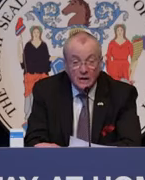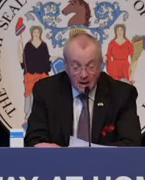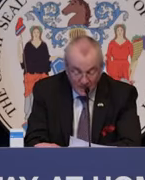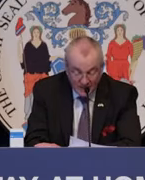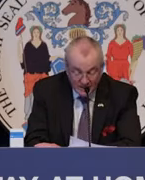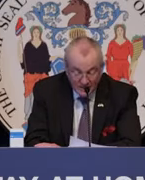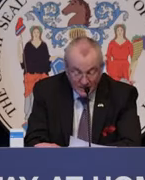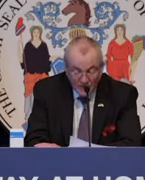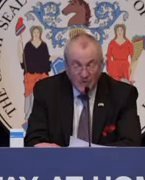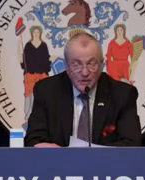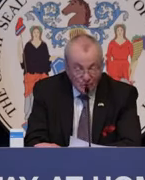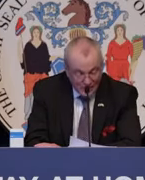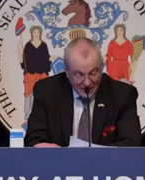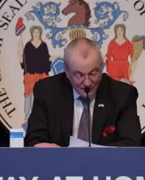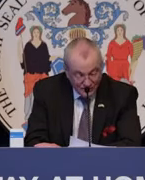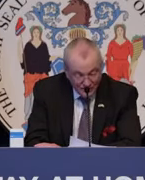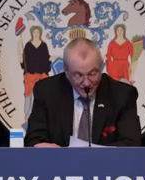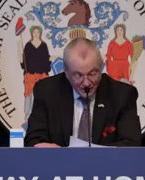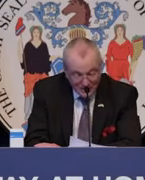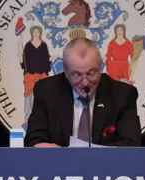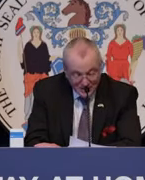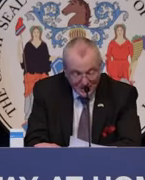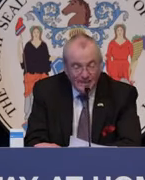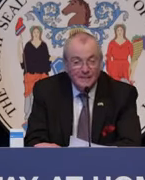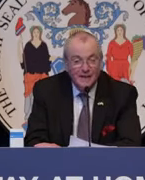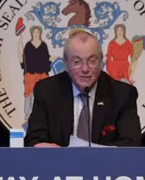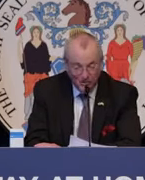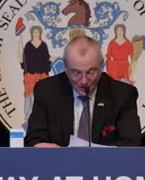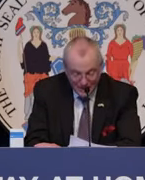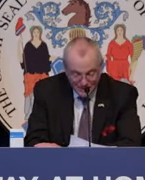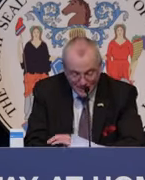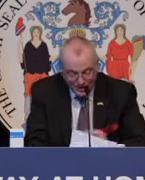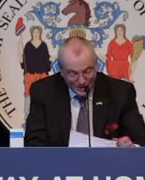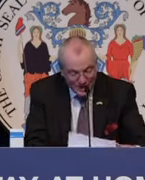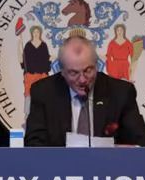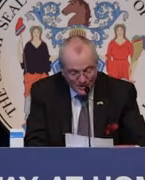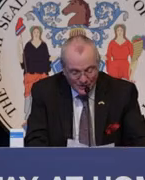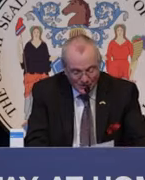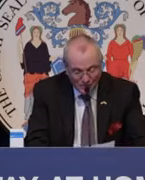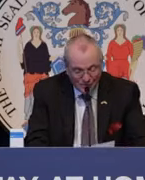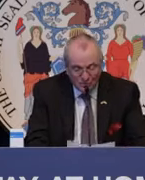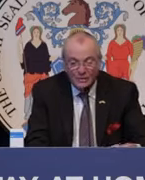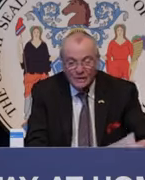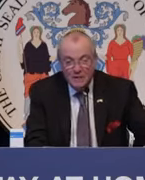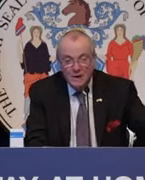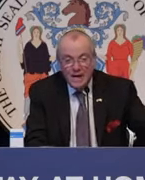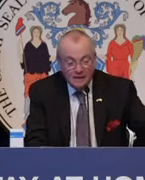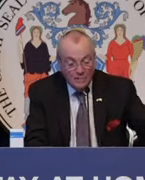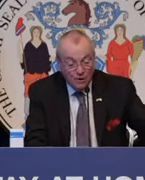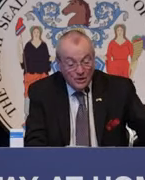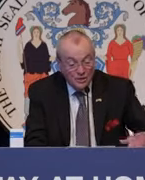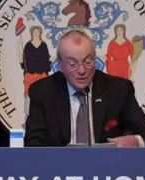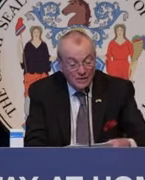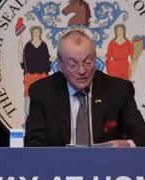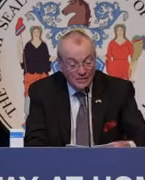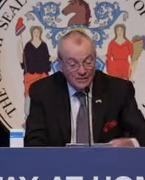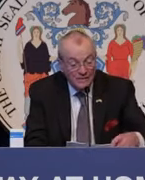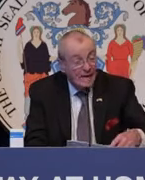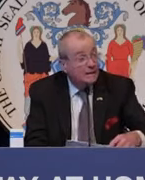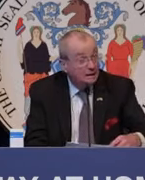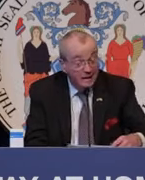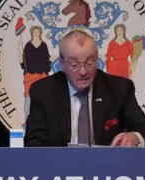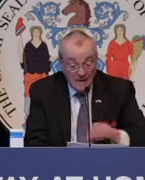an op-ed for the New York Times with my Republican colleague and high school classmate Charlie Baker of Massachusetts back on March